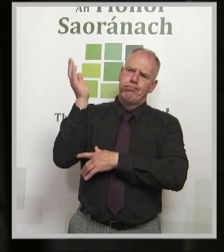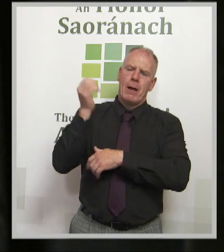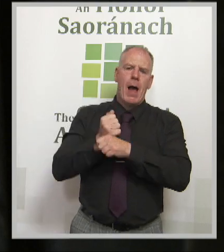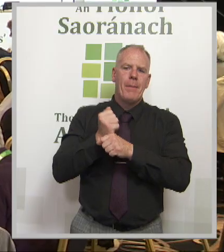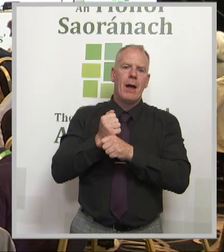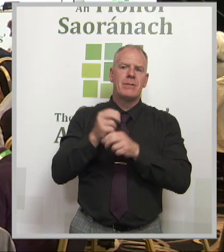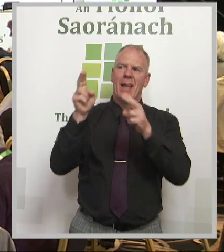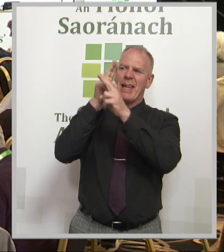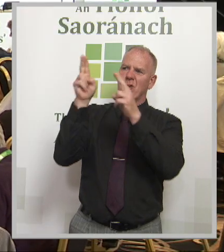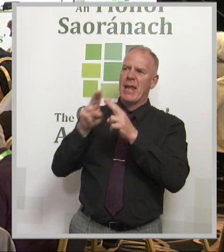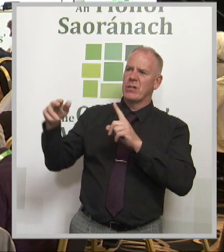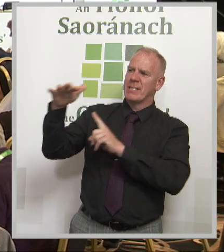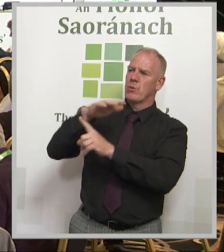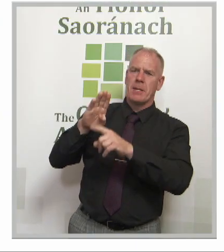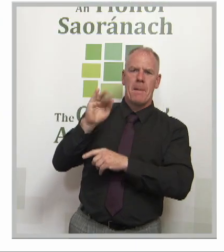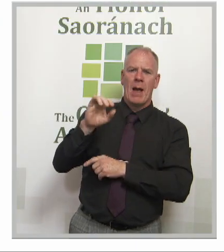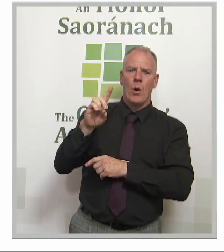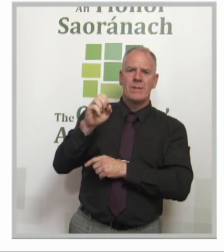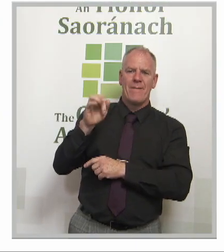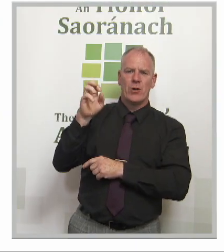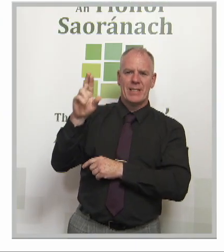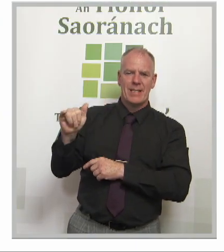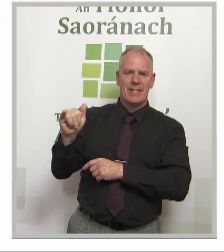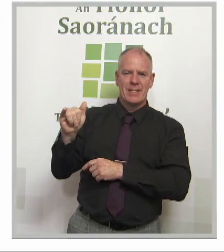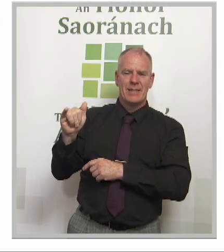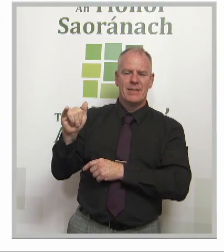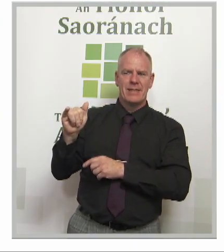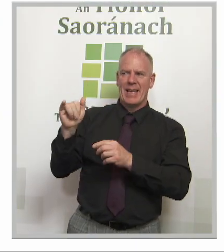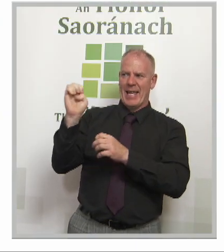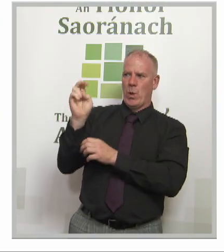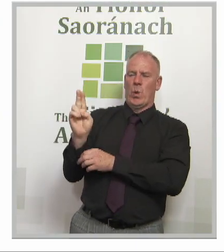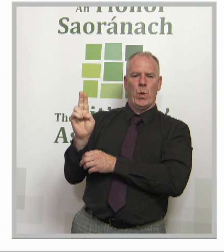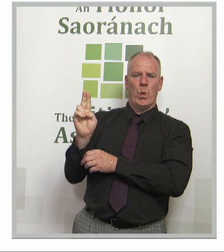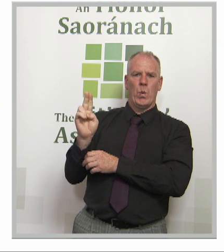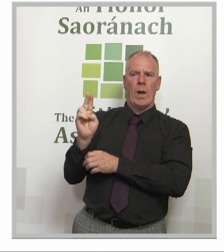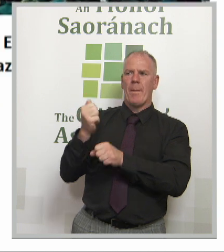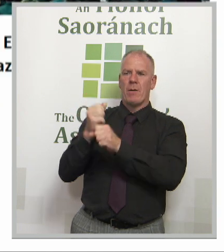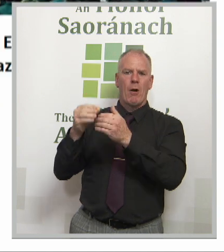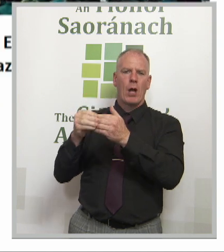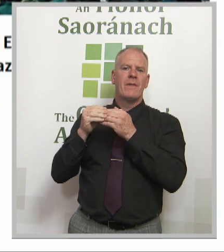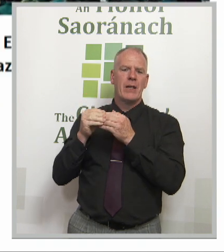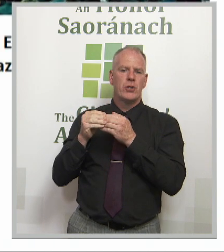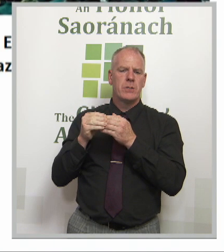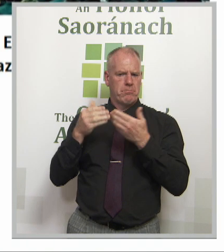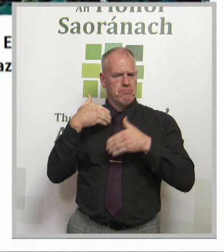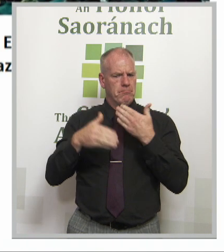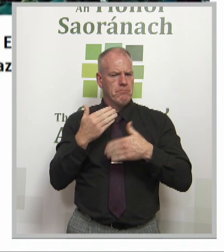about the international context, the EU context for biodiversity conservation. So let's get into it.